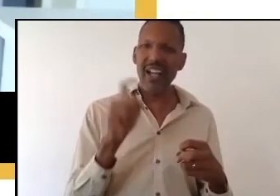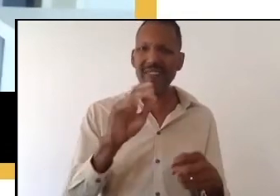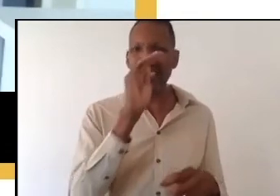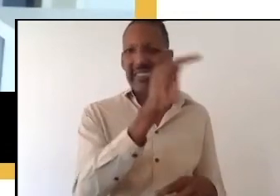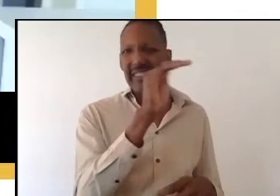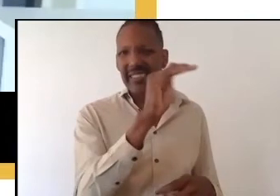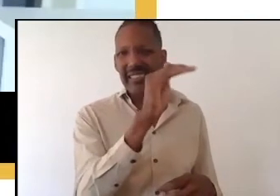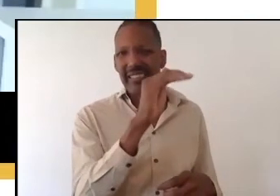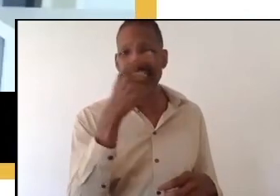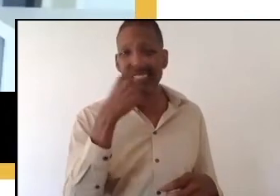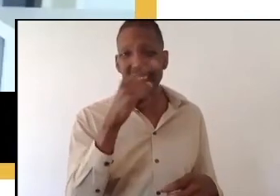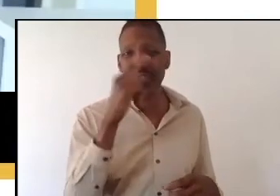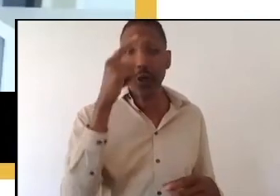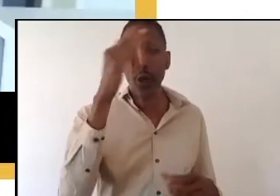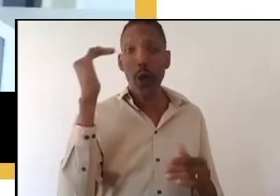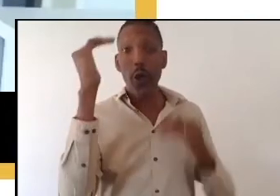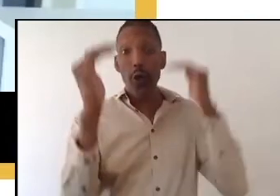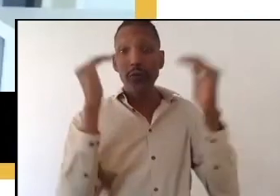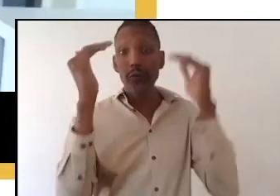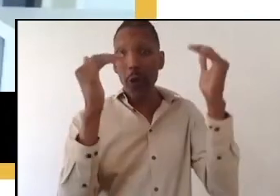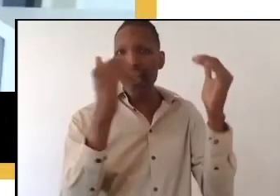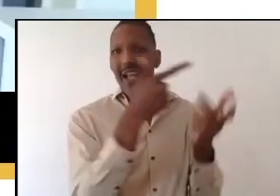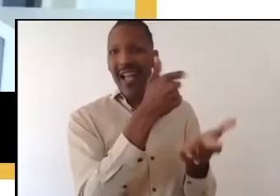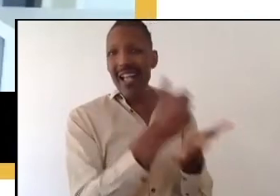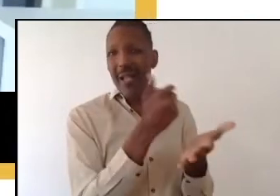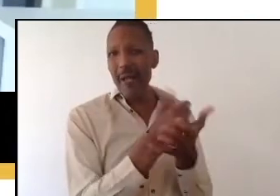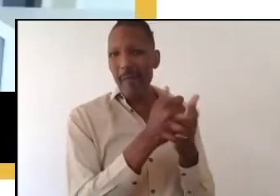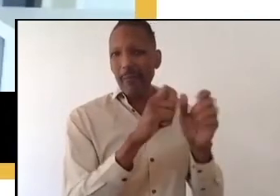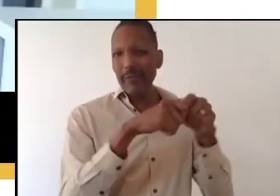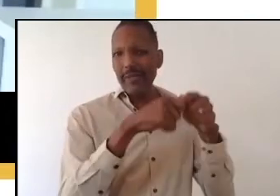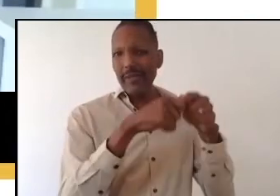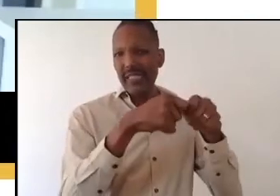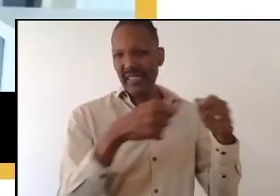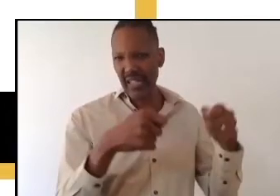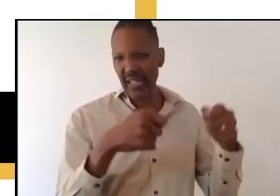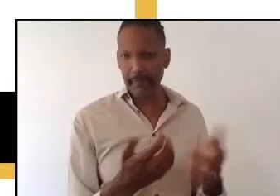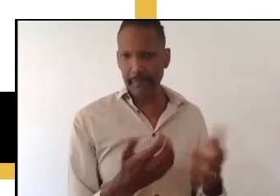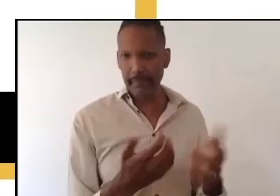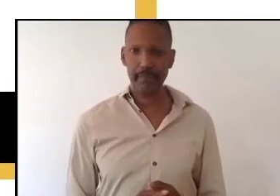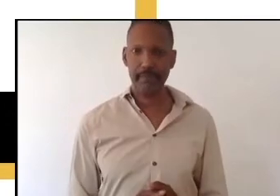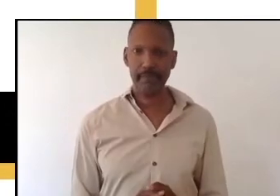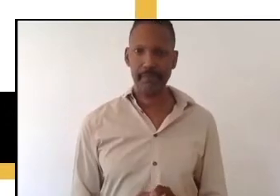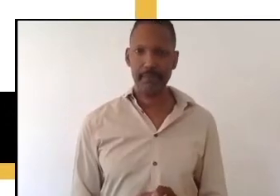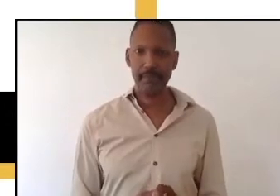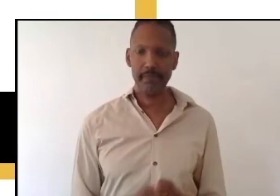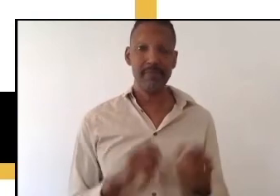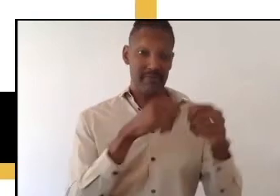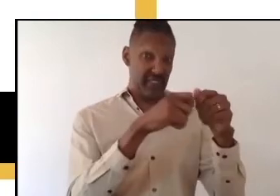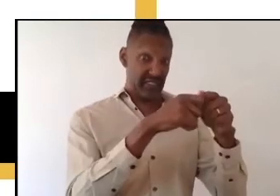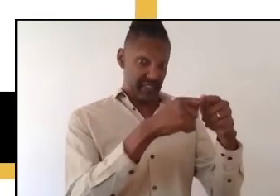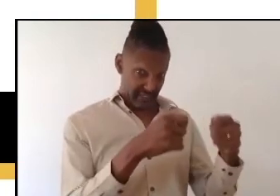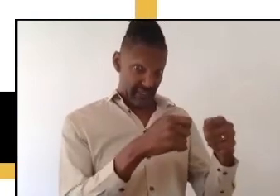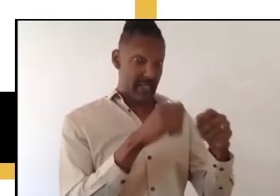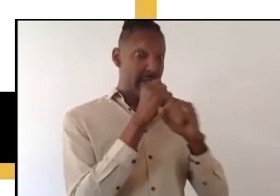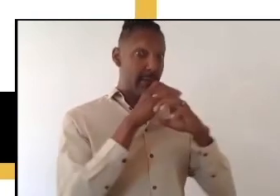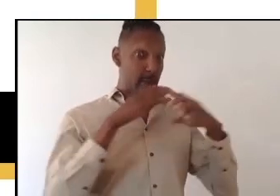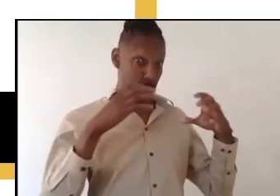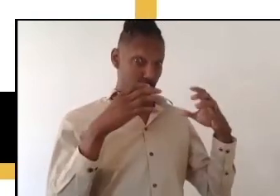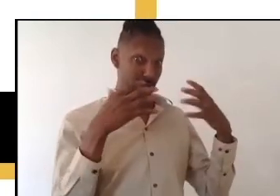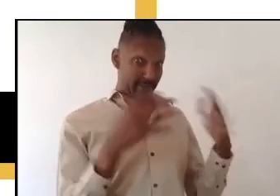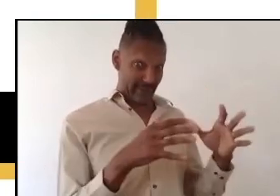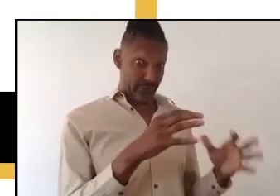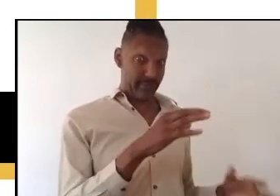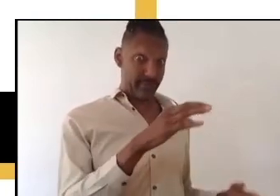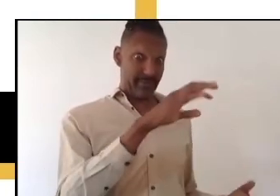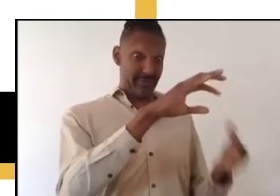narrative to dot every I and cross every T. Tape the inflated balloon or bag back